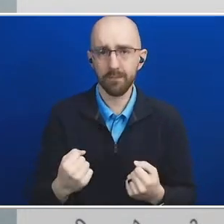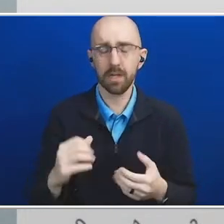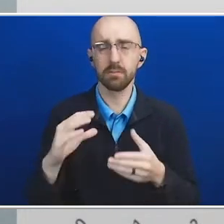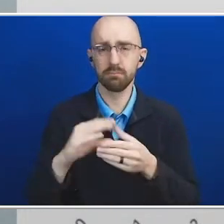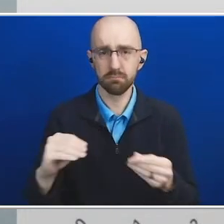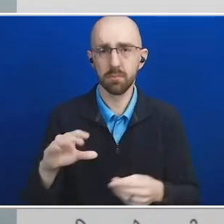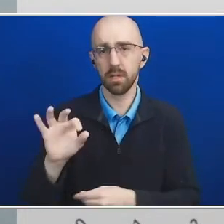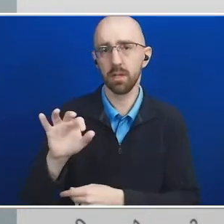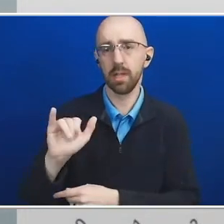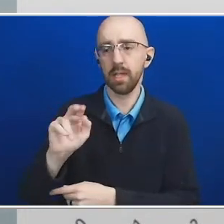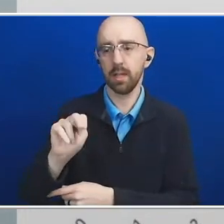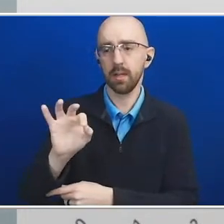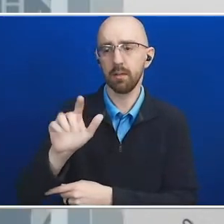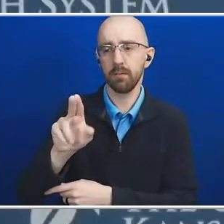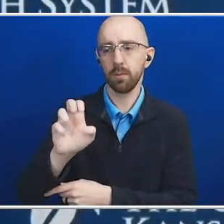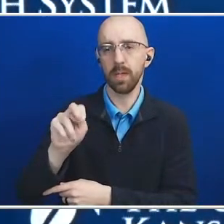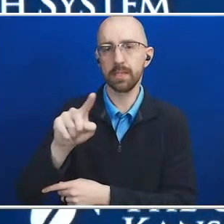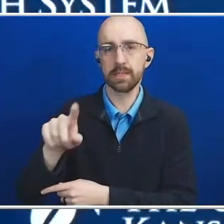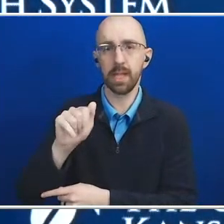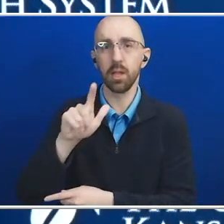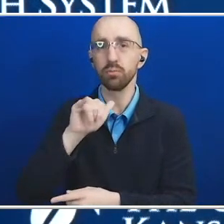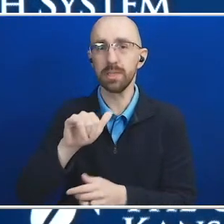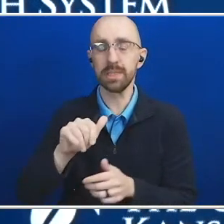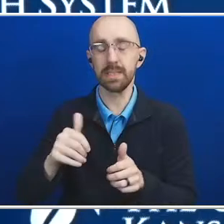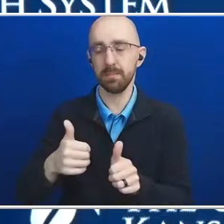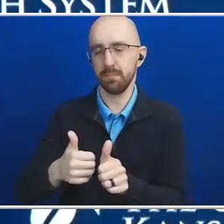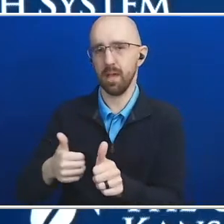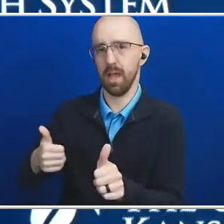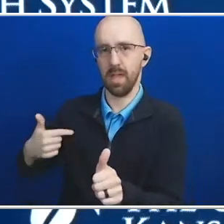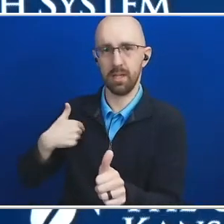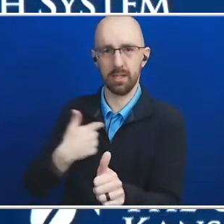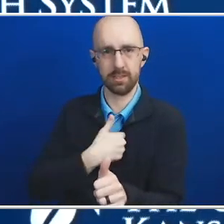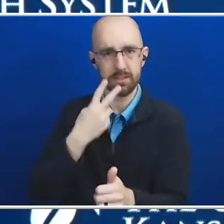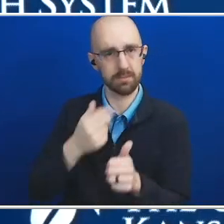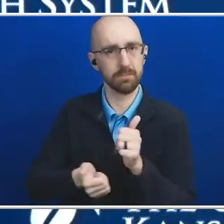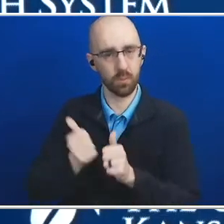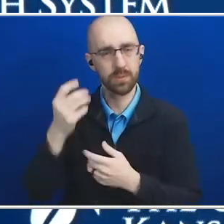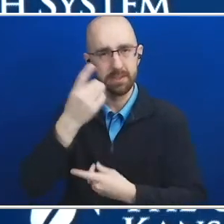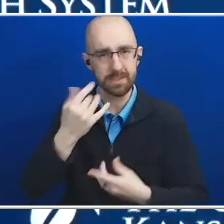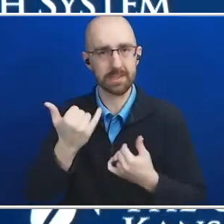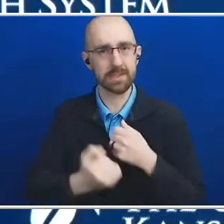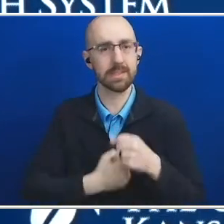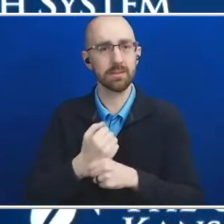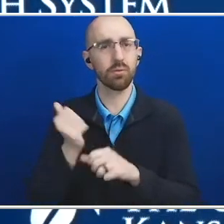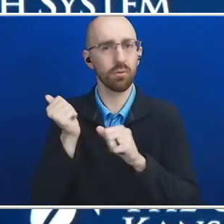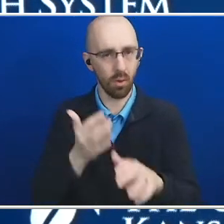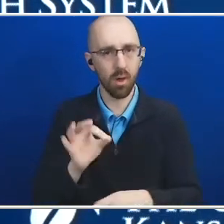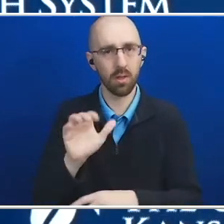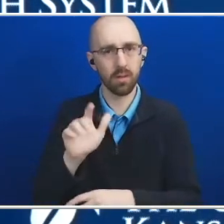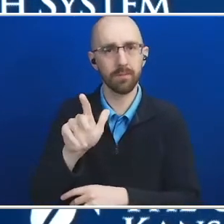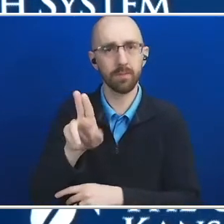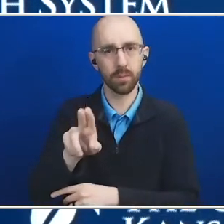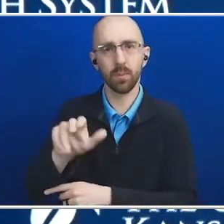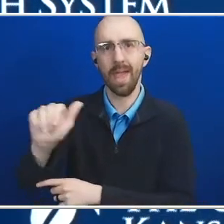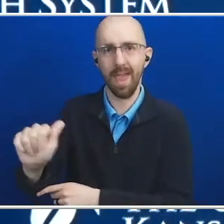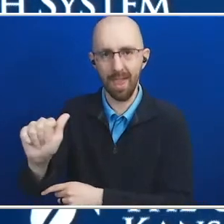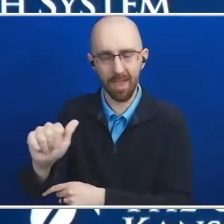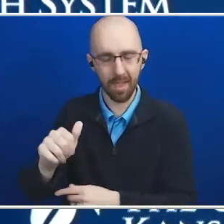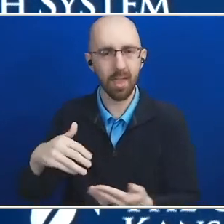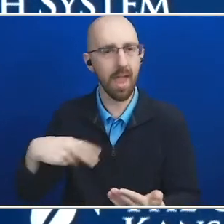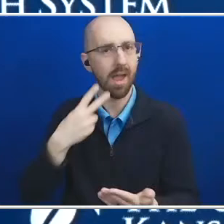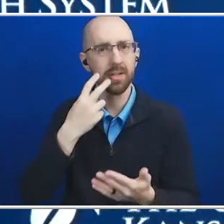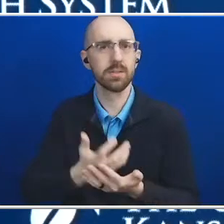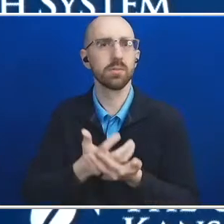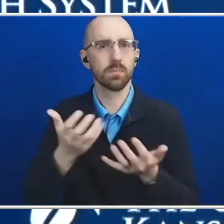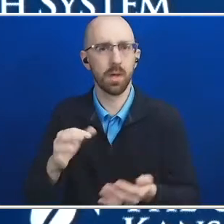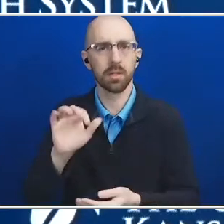really getting behind us. Certainly we see most of the disease this year caused by influenza A. We haven't seen too much influenza B.